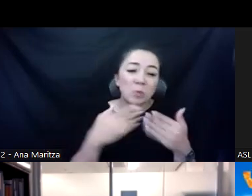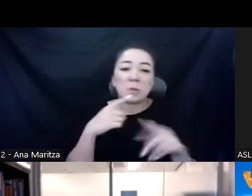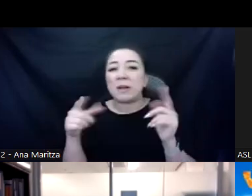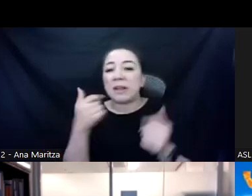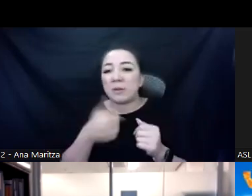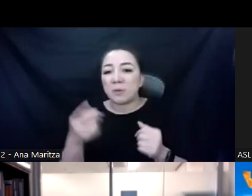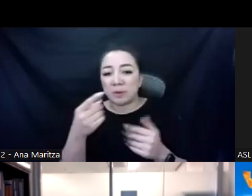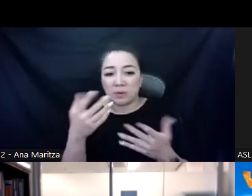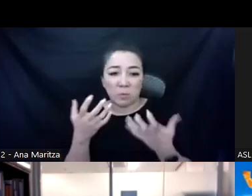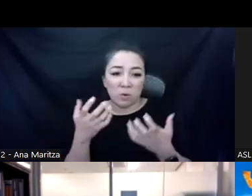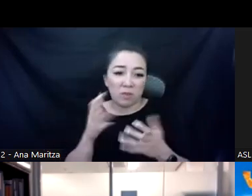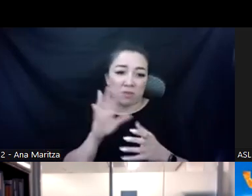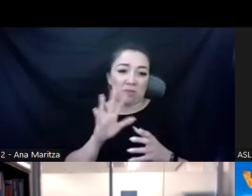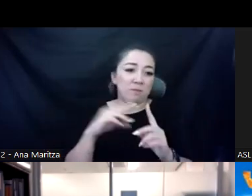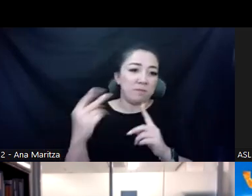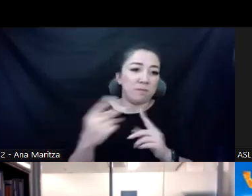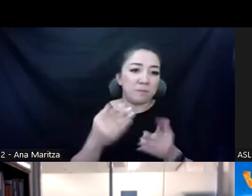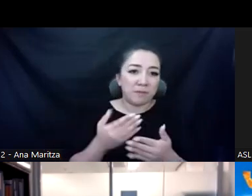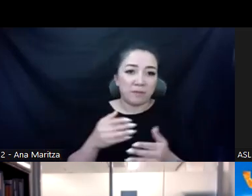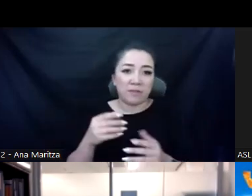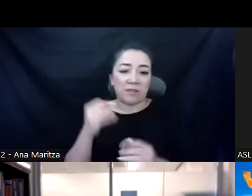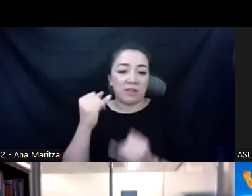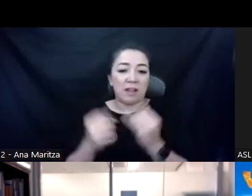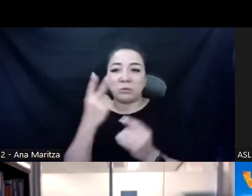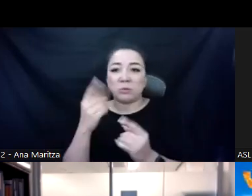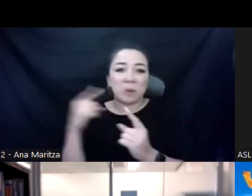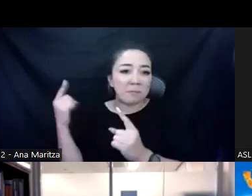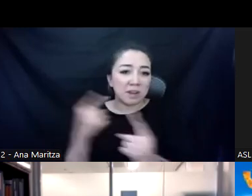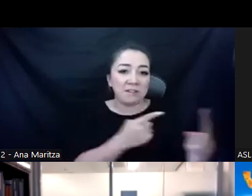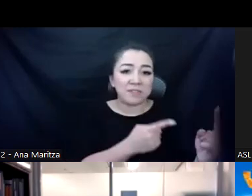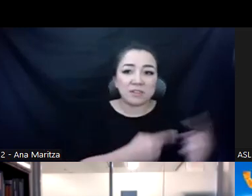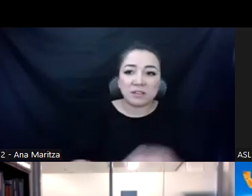to weigh in about those last 2 objectives?